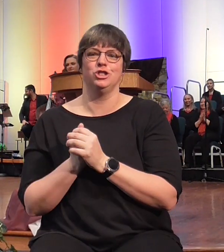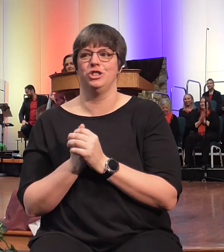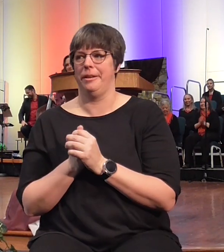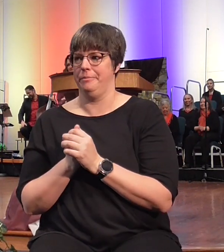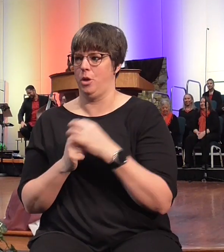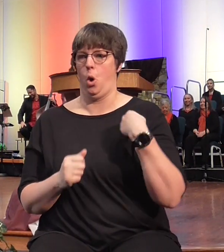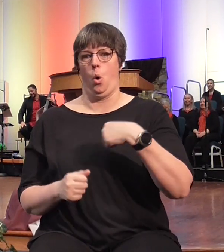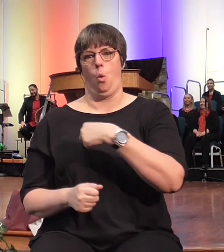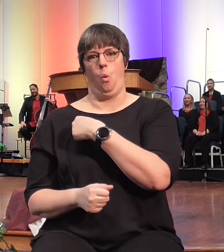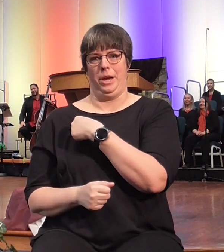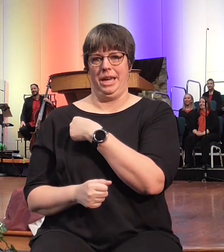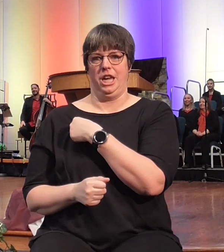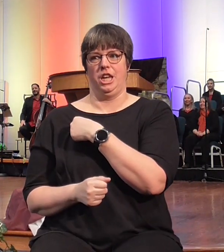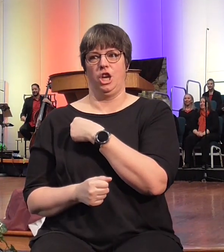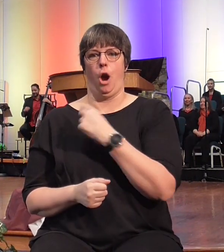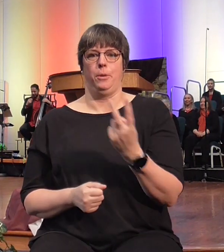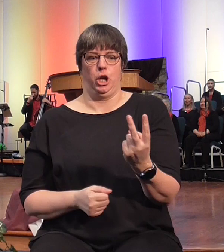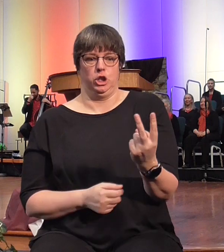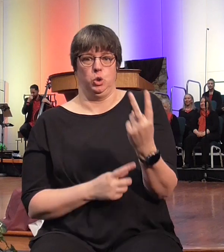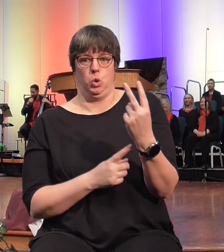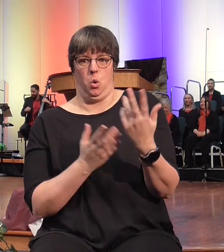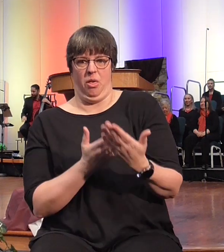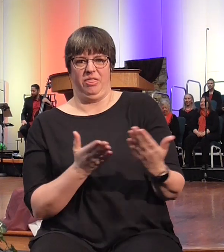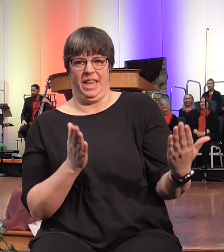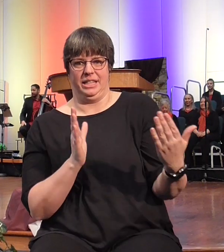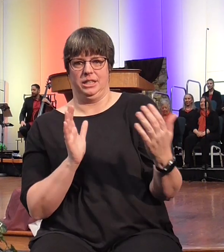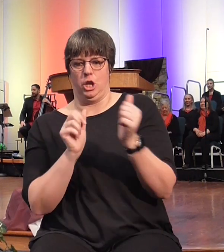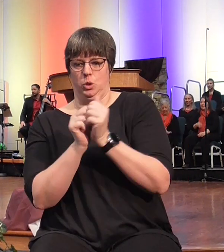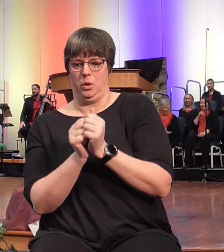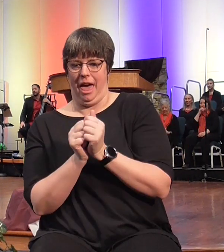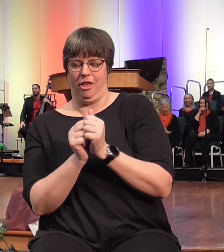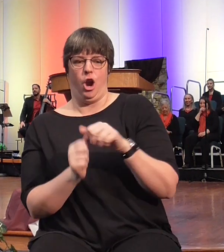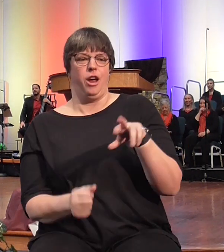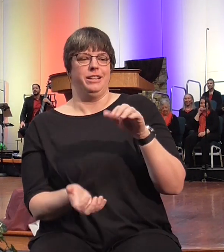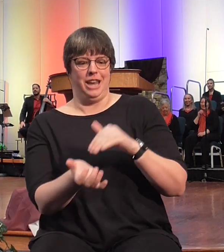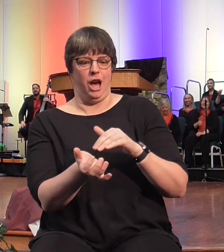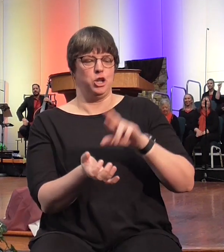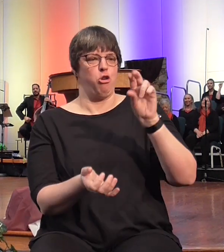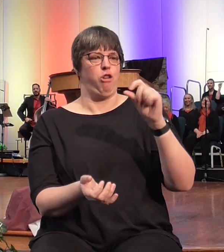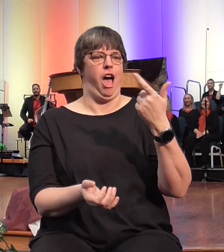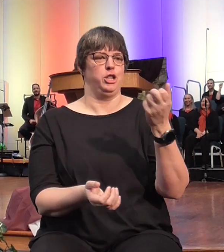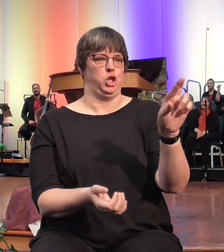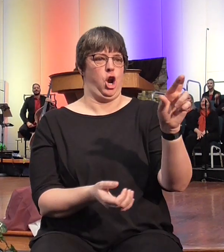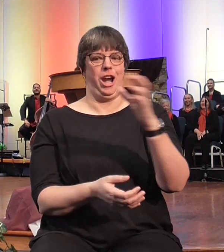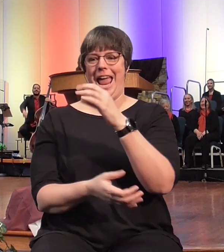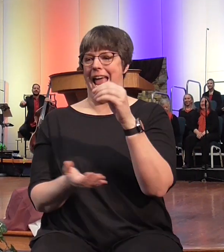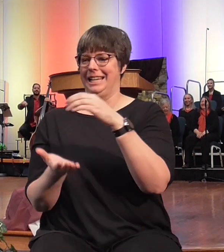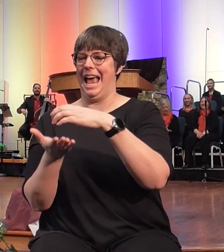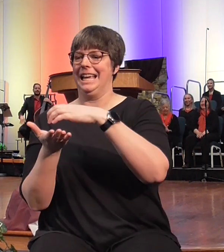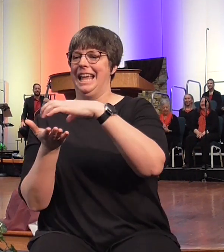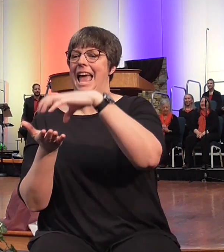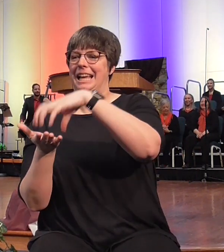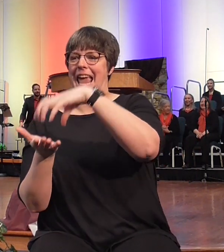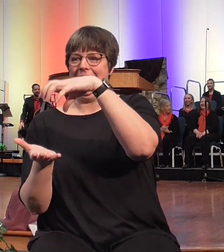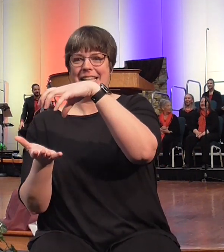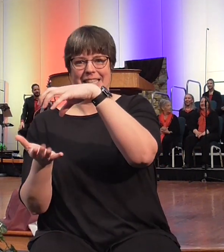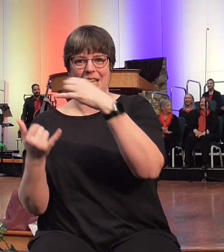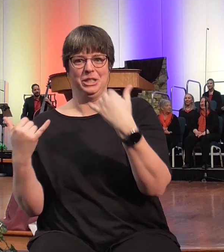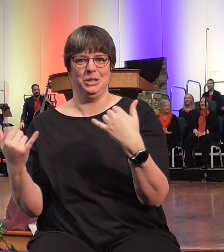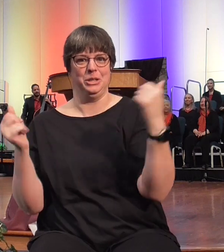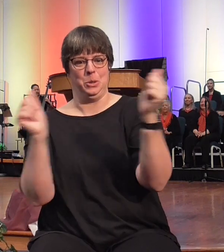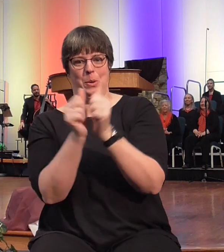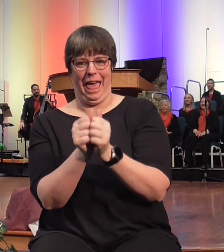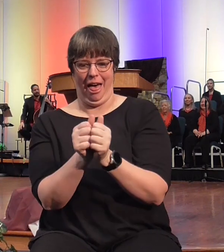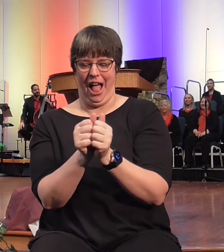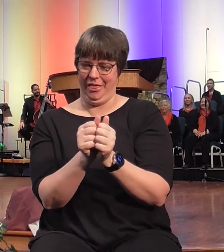We are putting two wonderful things together today. We're putting Dr. Roger and cake together in our community center. The foundation is celebrating